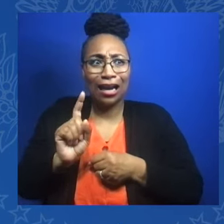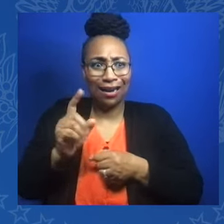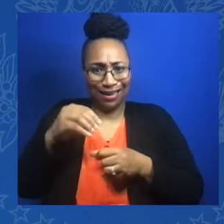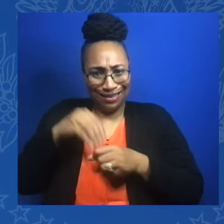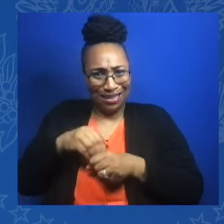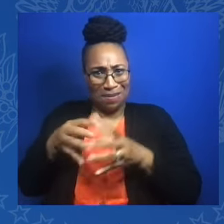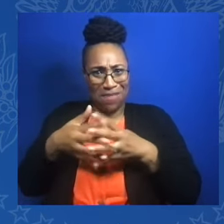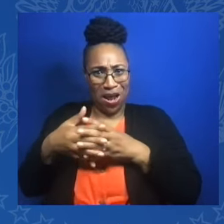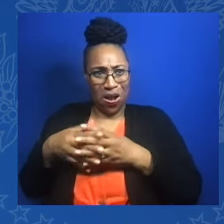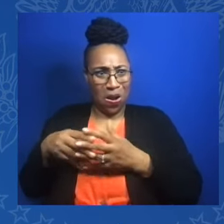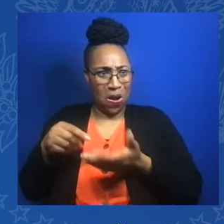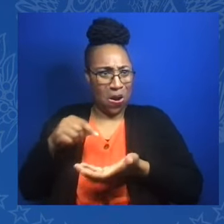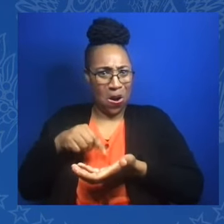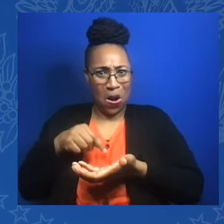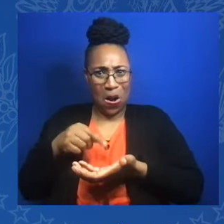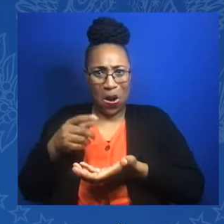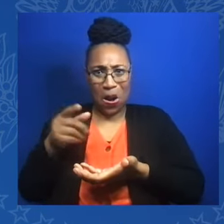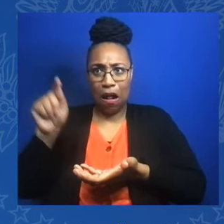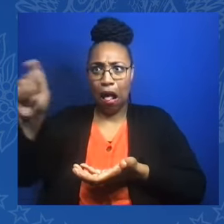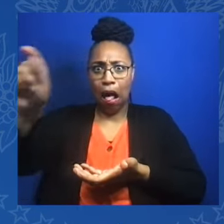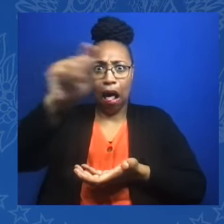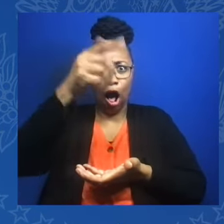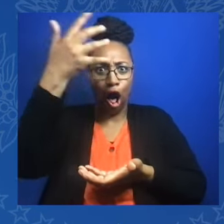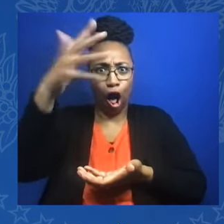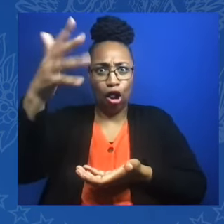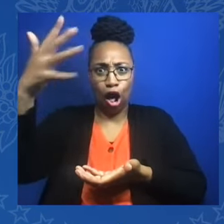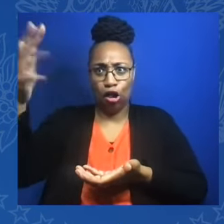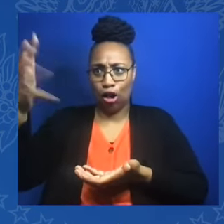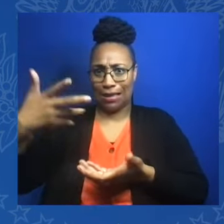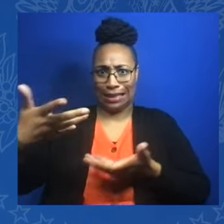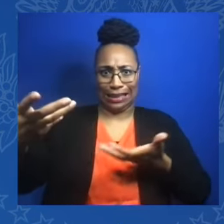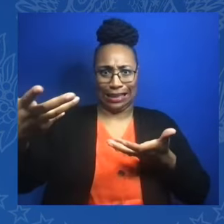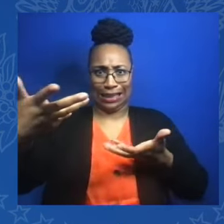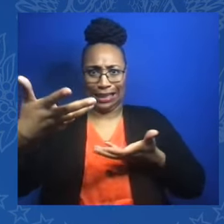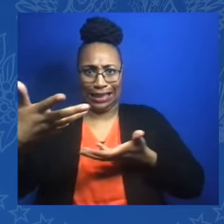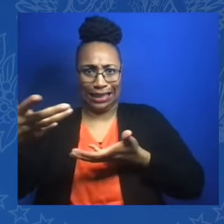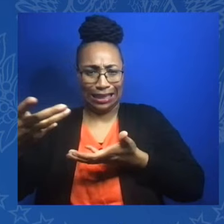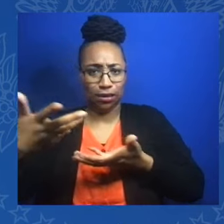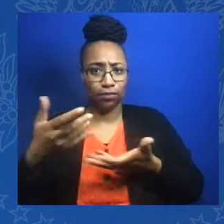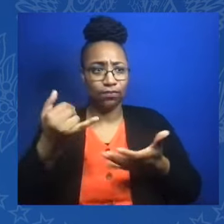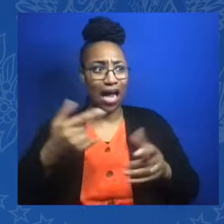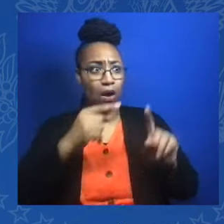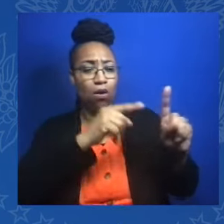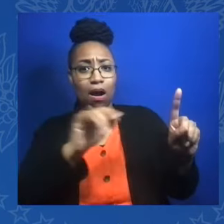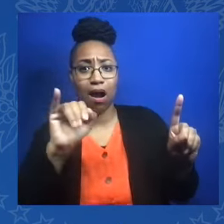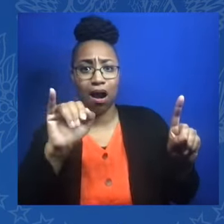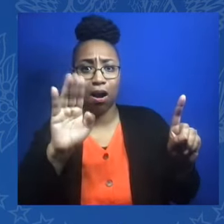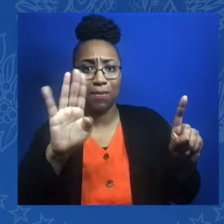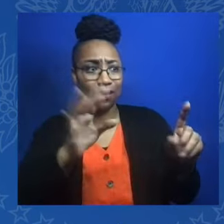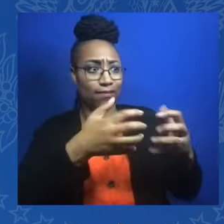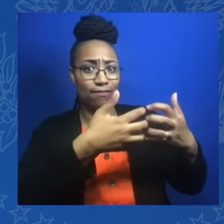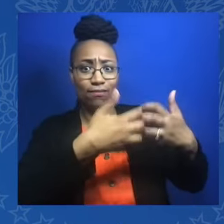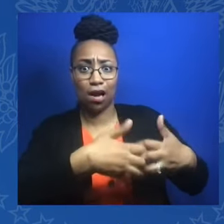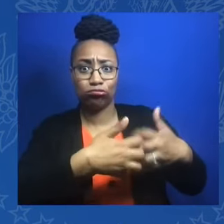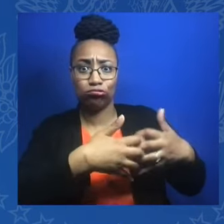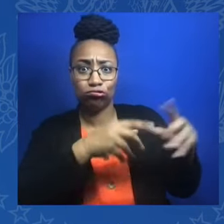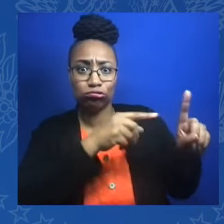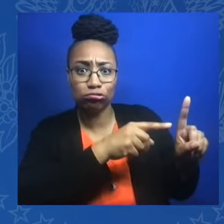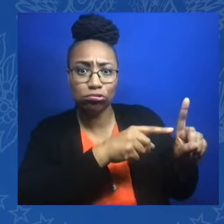in Bromont, Quebec, is the largest semiconductor packaging and testing facility in North America.